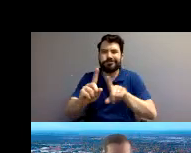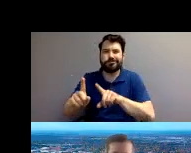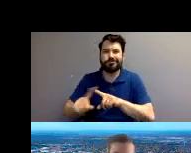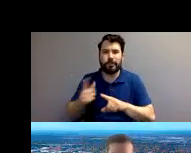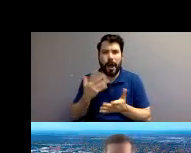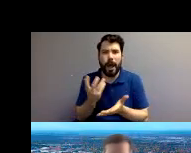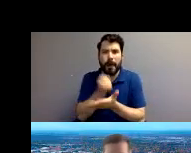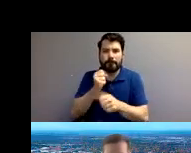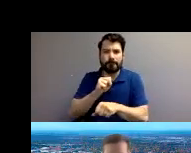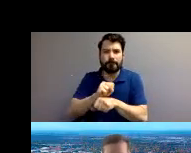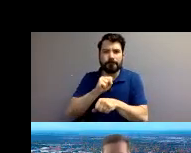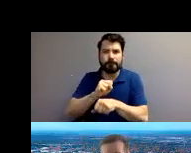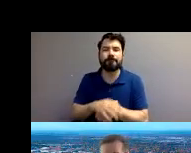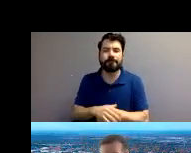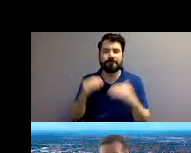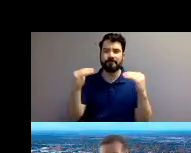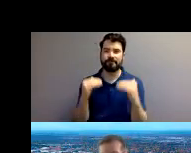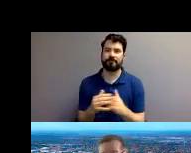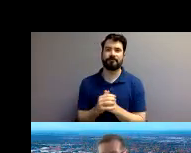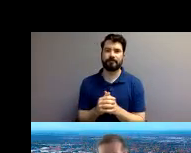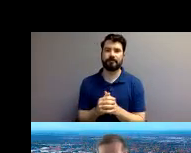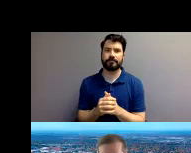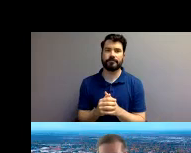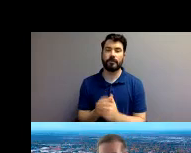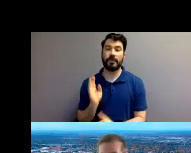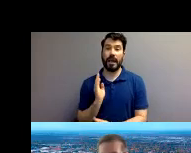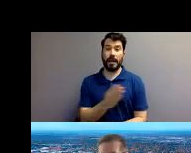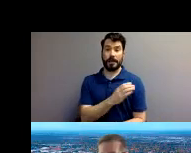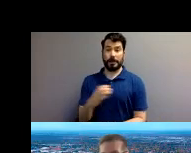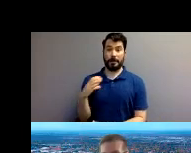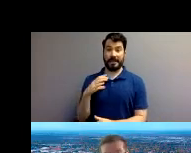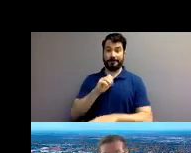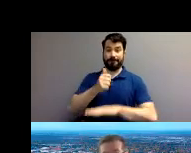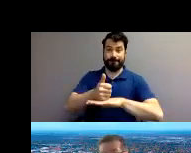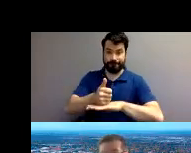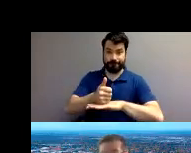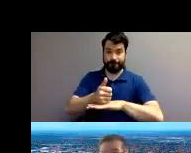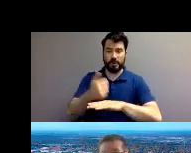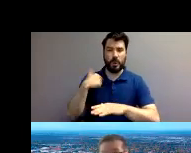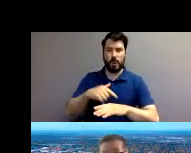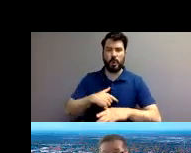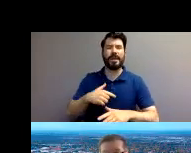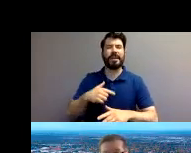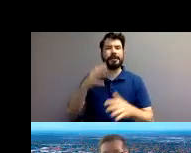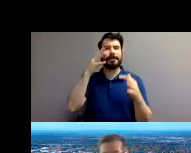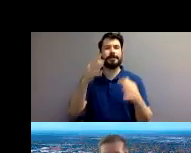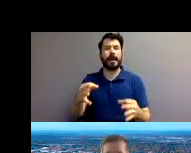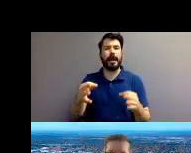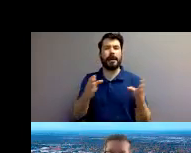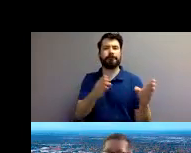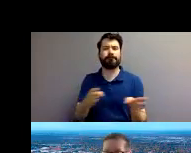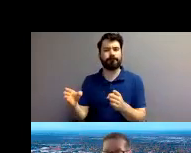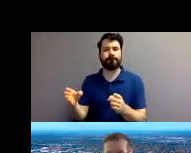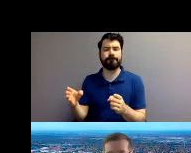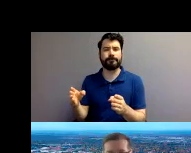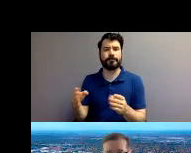slide. So our Flexible First Committee has assembled a framework for Michigan medicine to support our